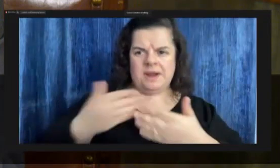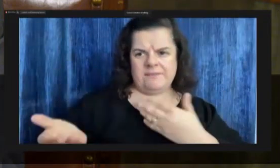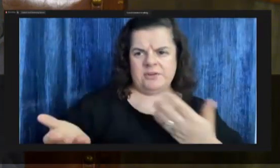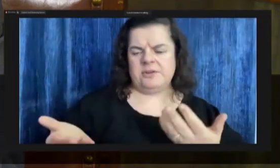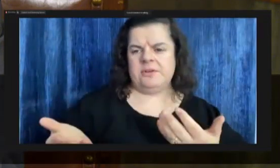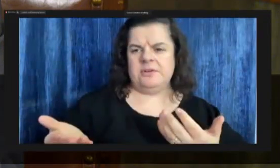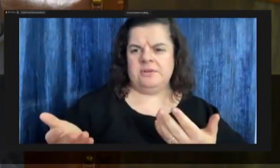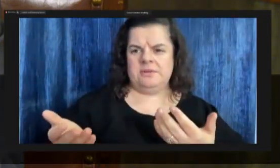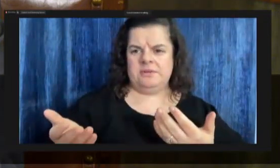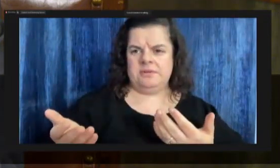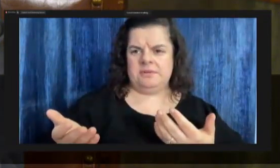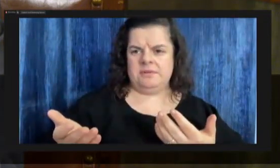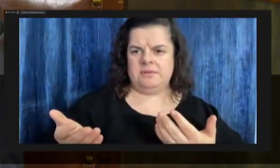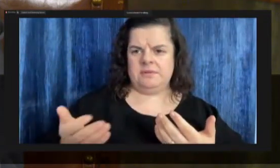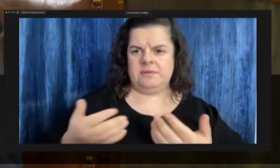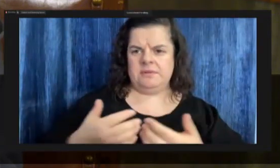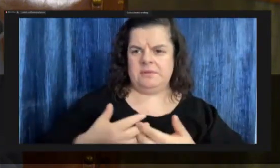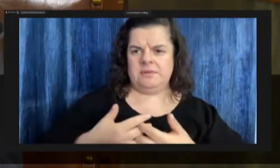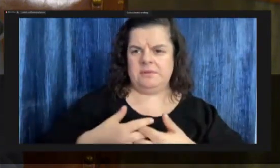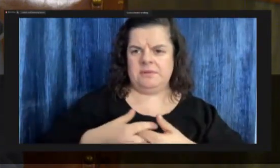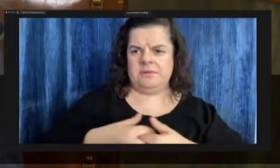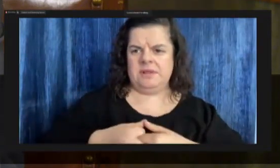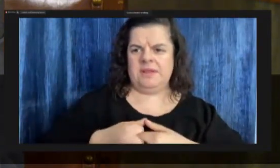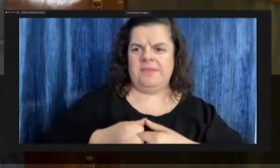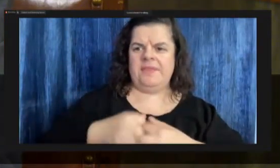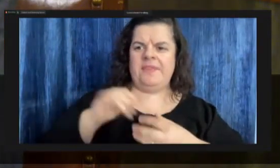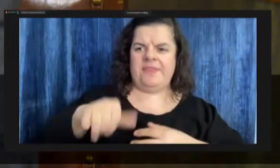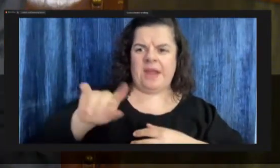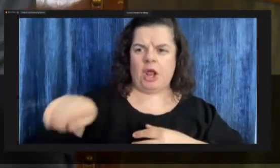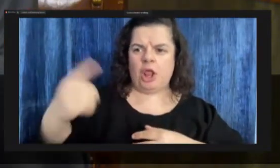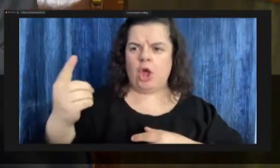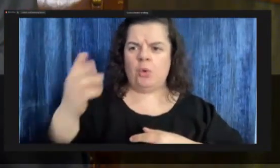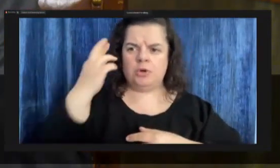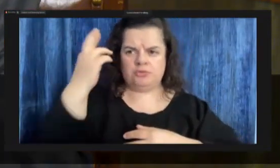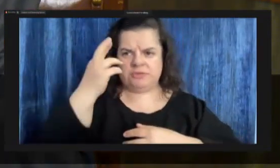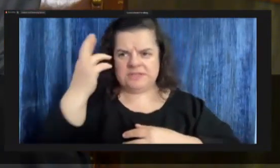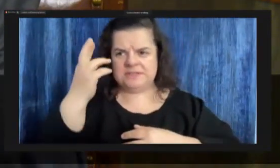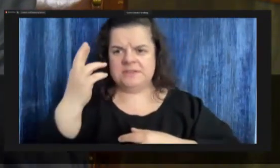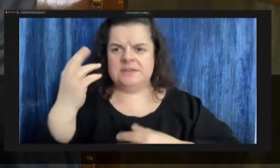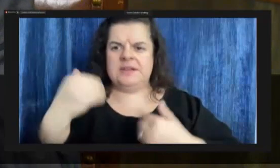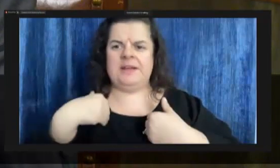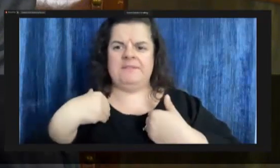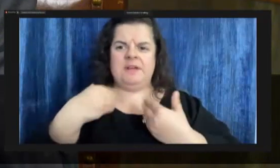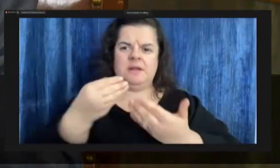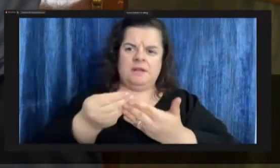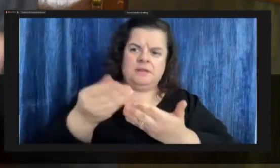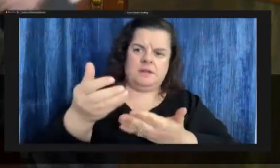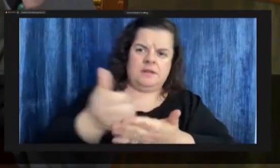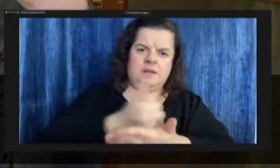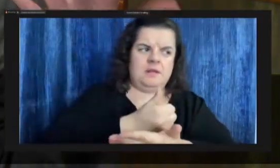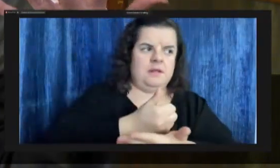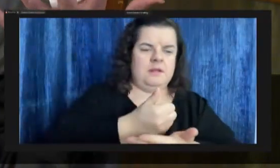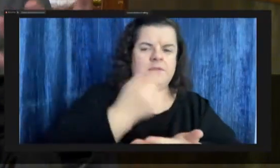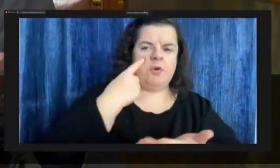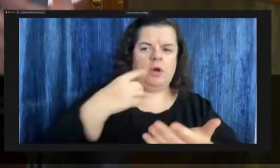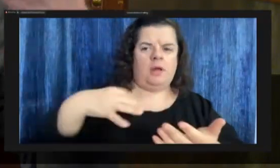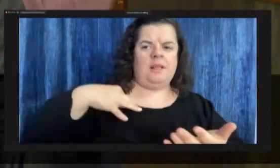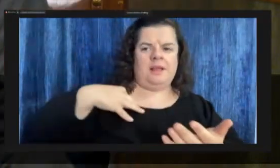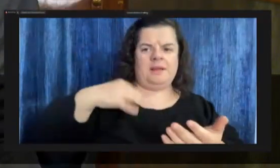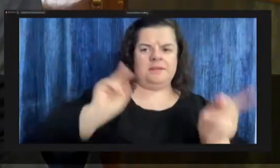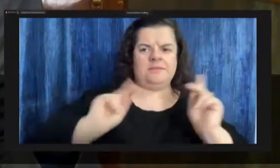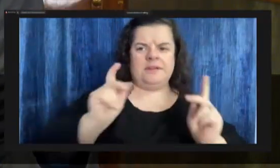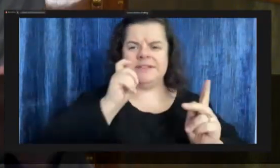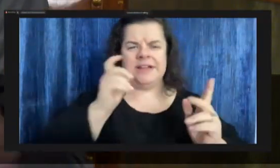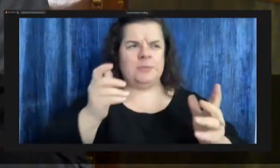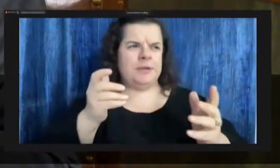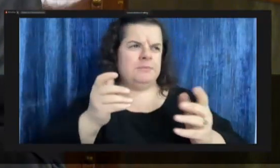I think that alone is a reason to have the salaries of elected officials. I mean, not to be insane or over